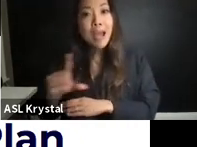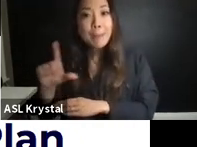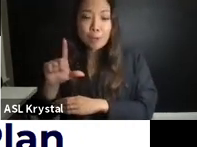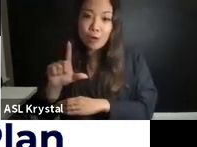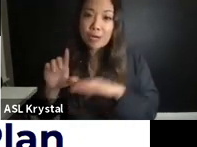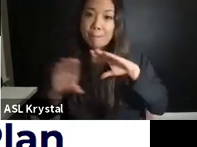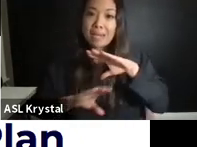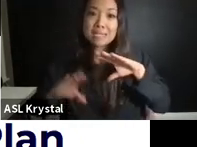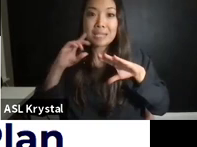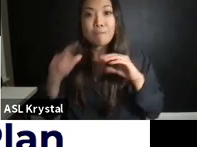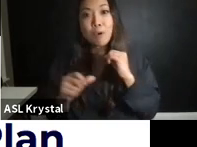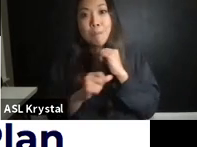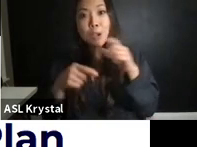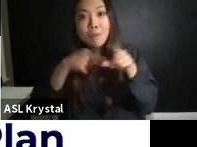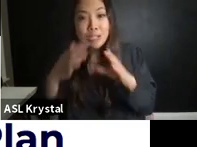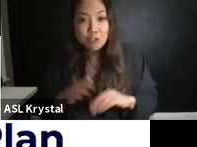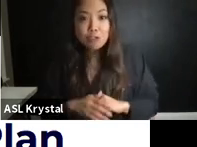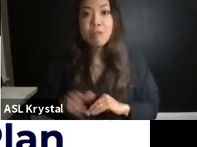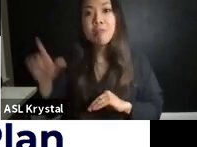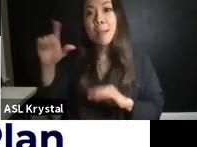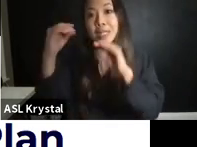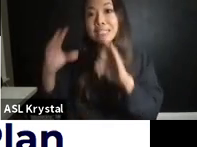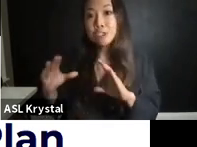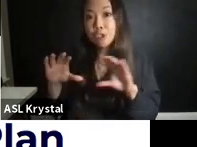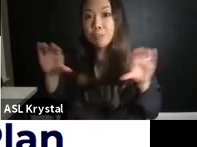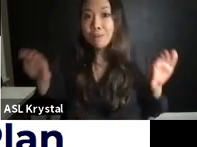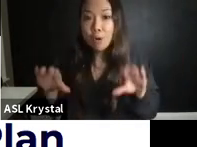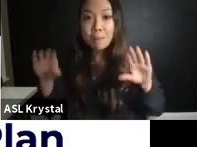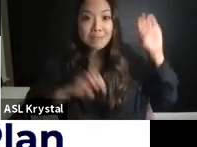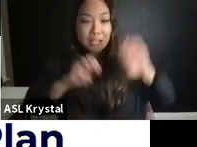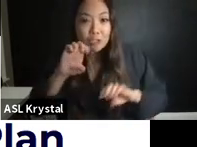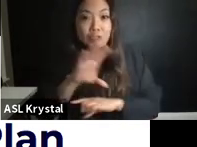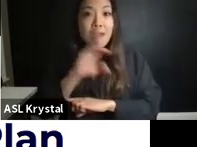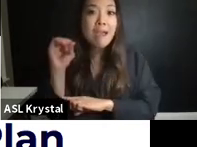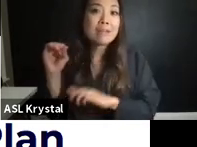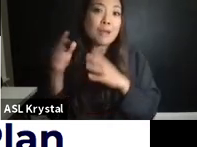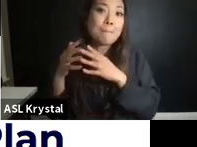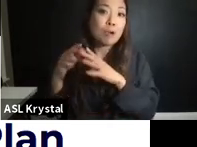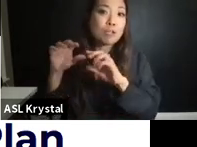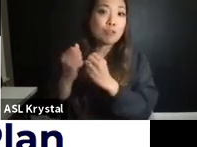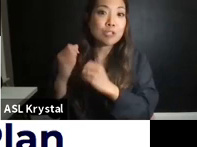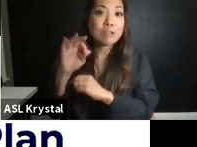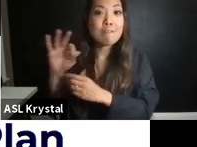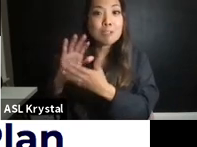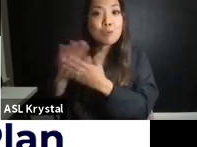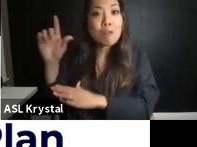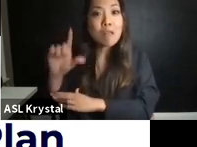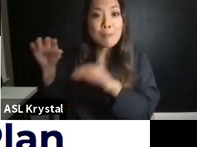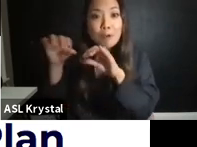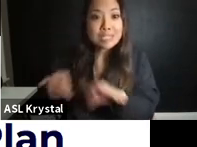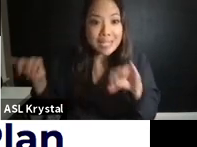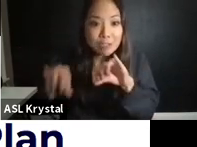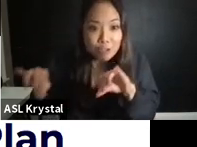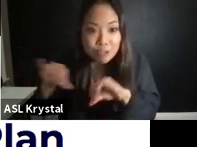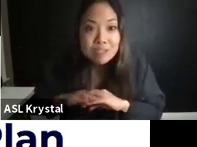library teacher performance evaluation and the new american association of school library standards contemporary book discussions and